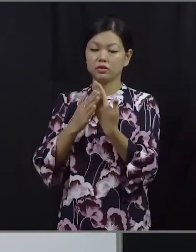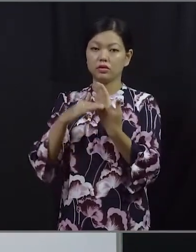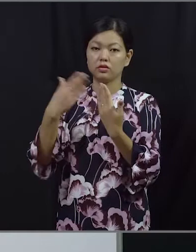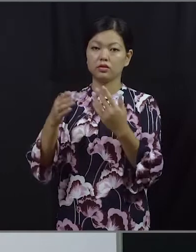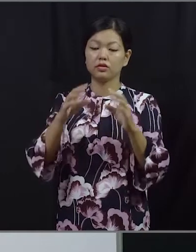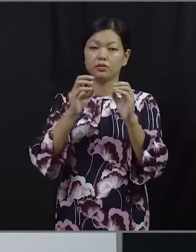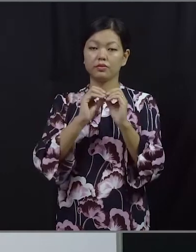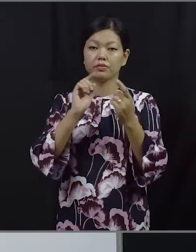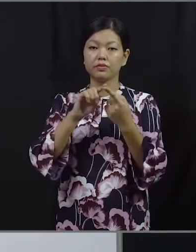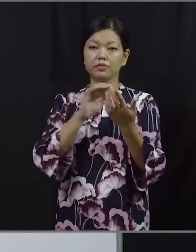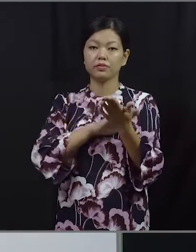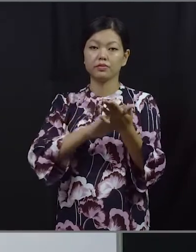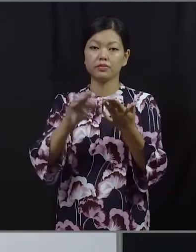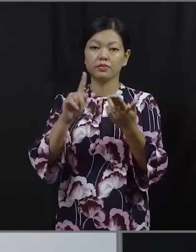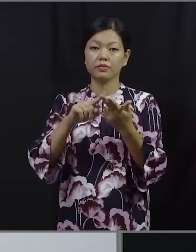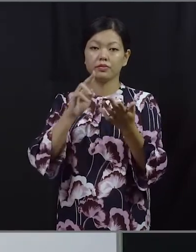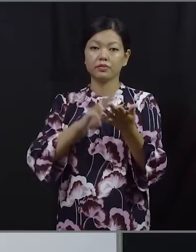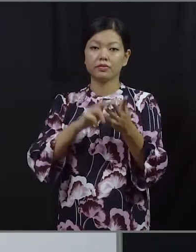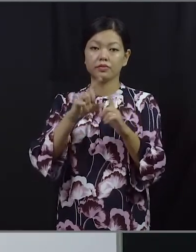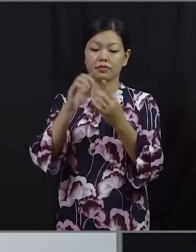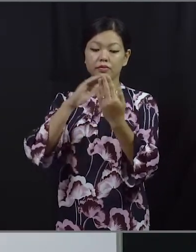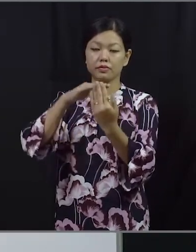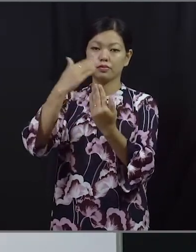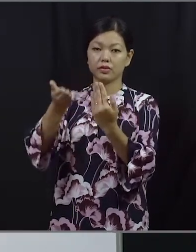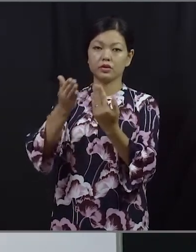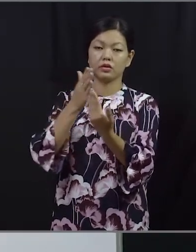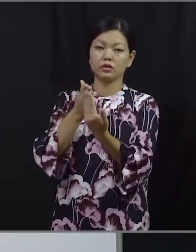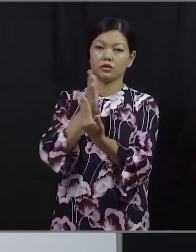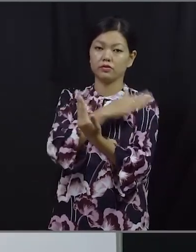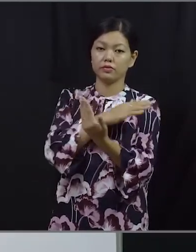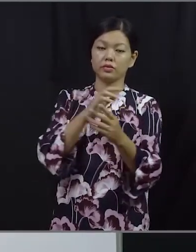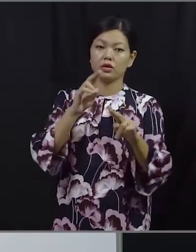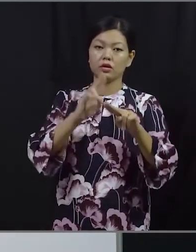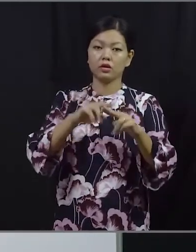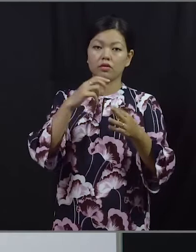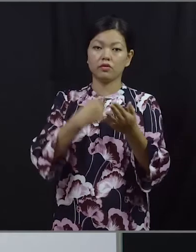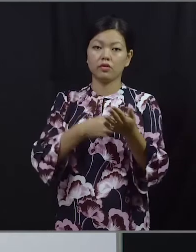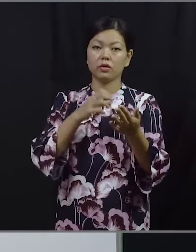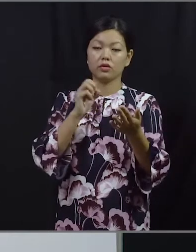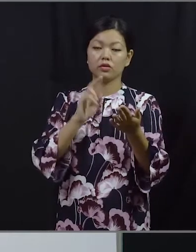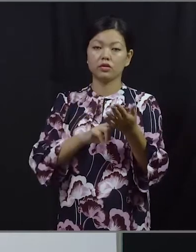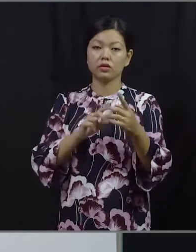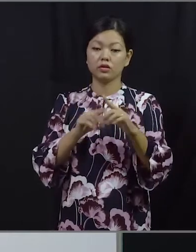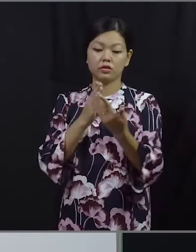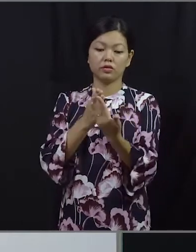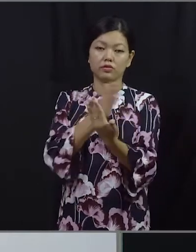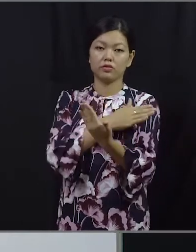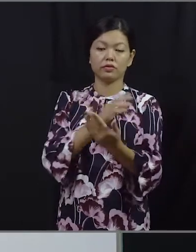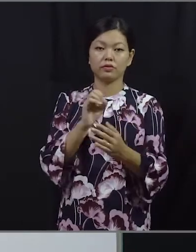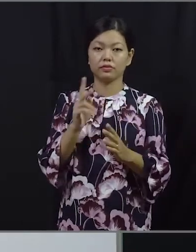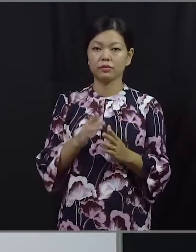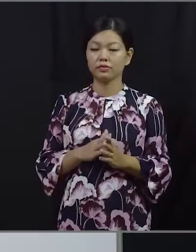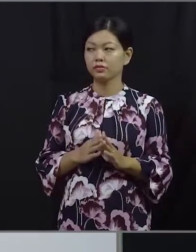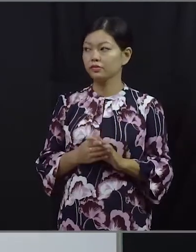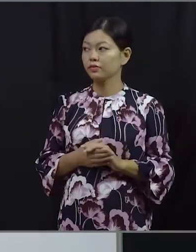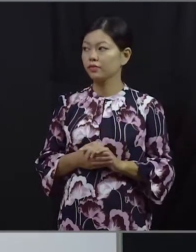you already know it, right? So I'm placing the object at what? At focus to get the image at infinity. So here, so since this